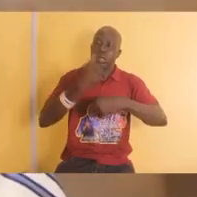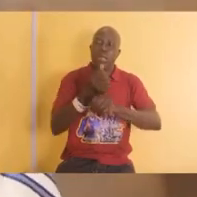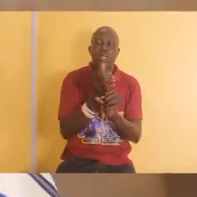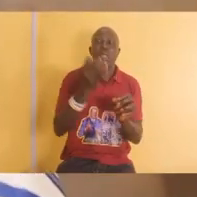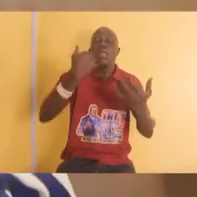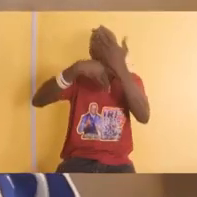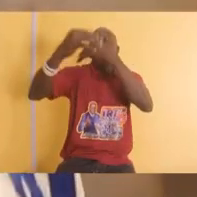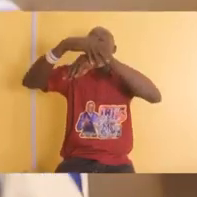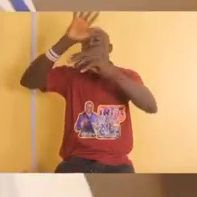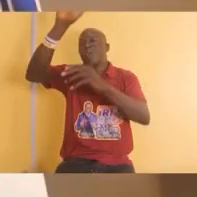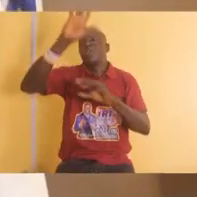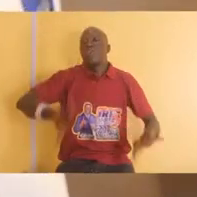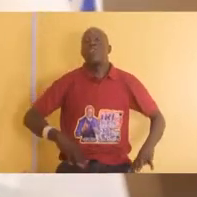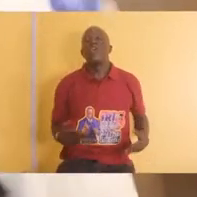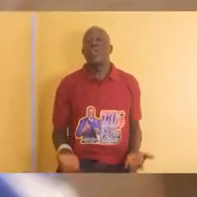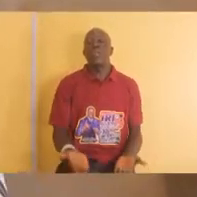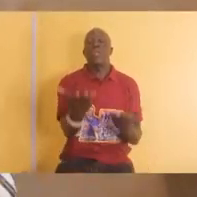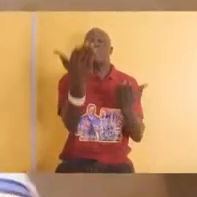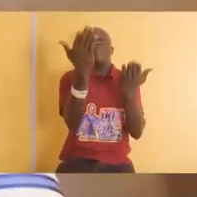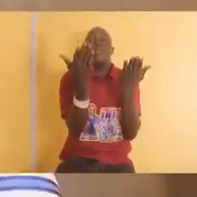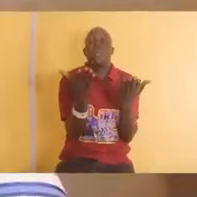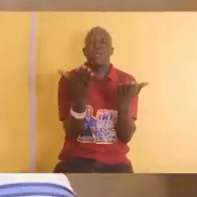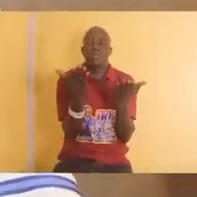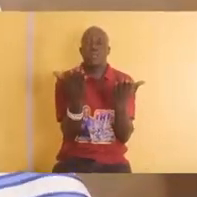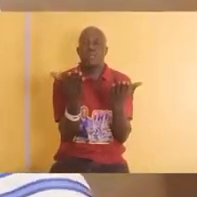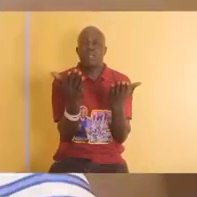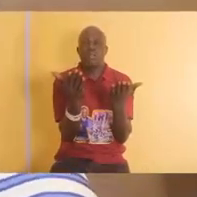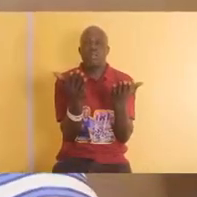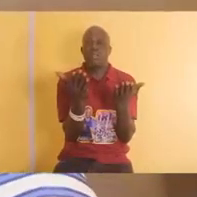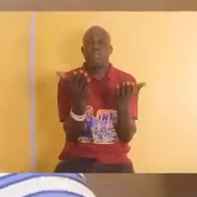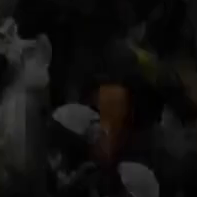o aye re adide